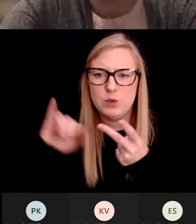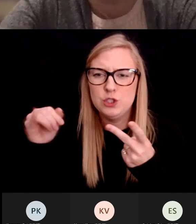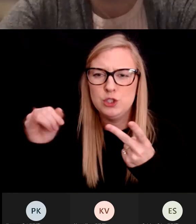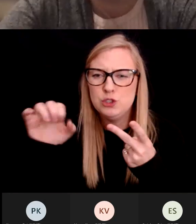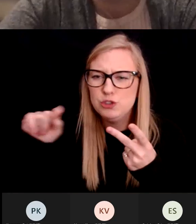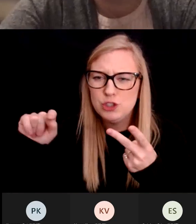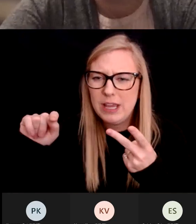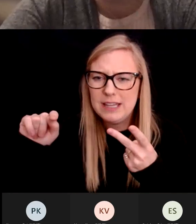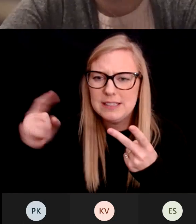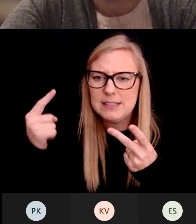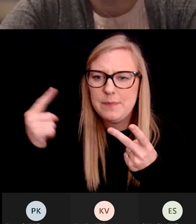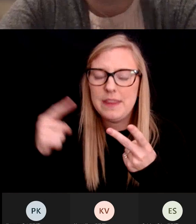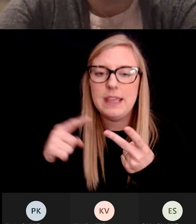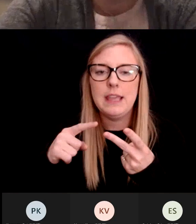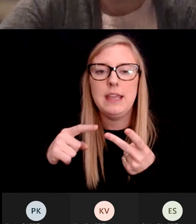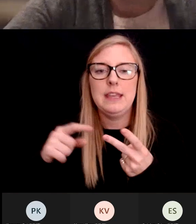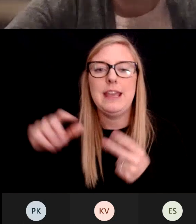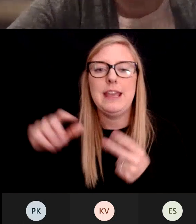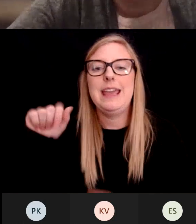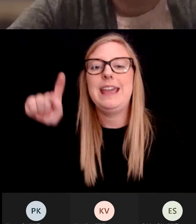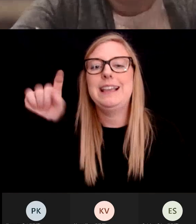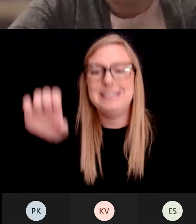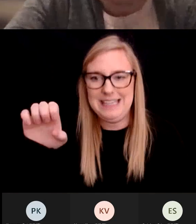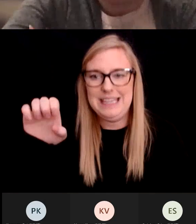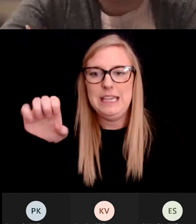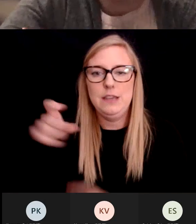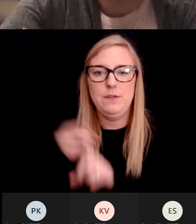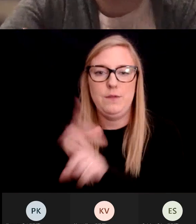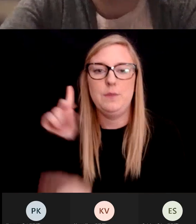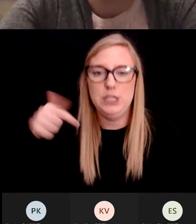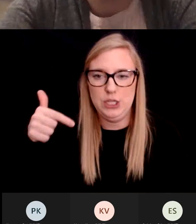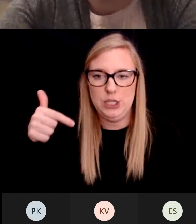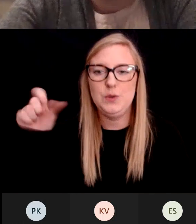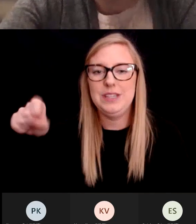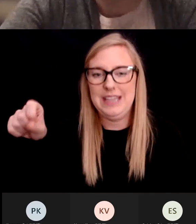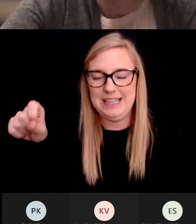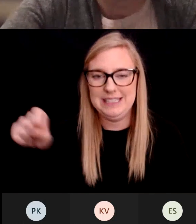it's AXE by DQ. Yeah, there we go. I think is what you're getting at there.